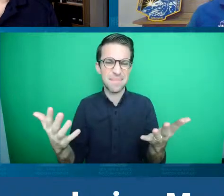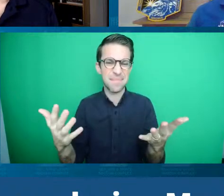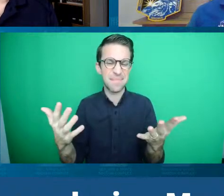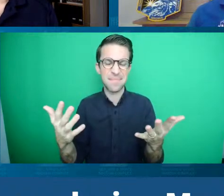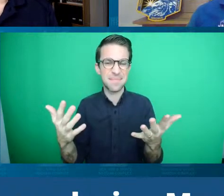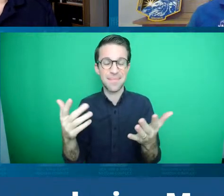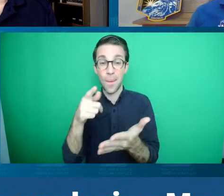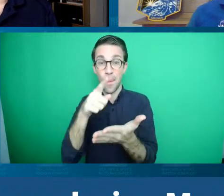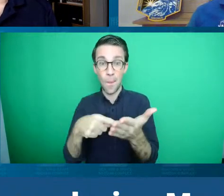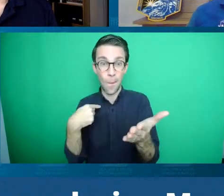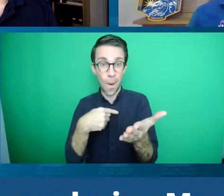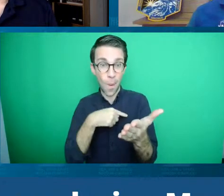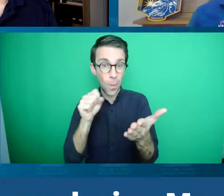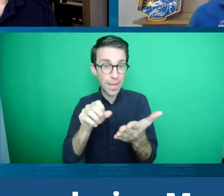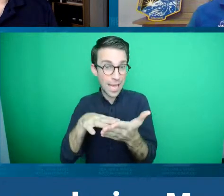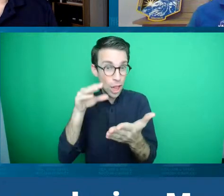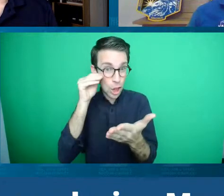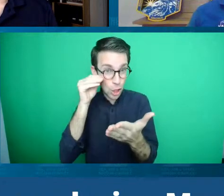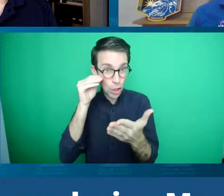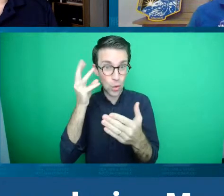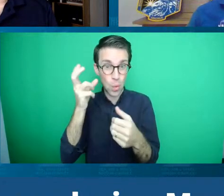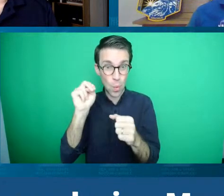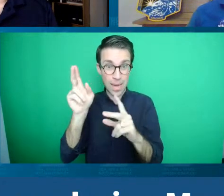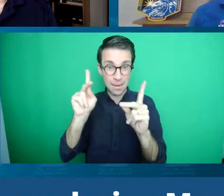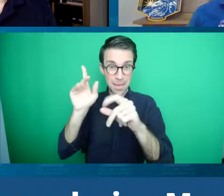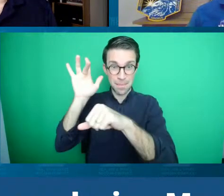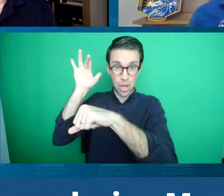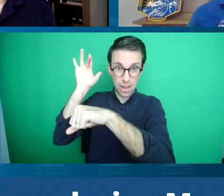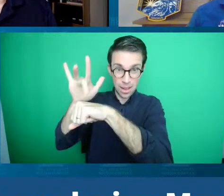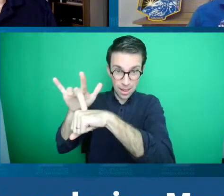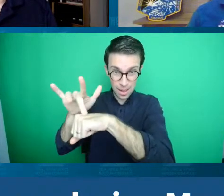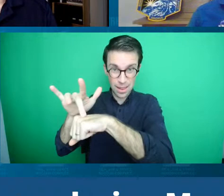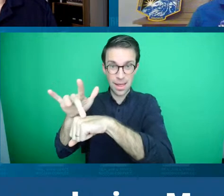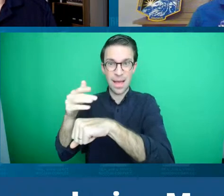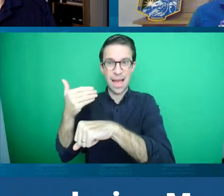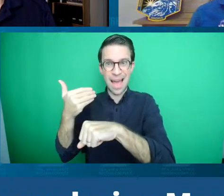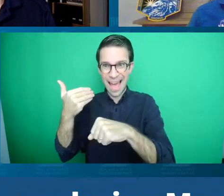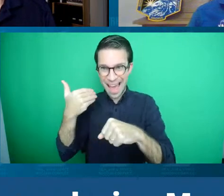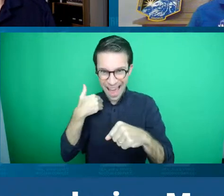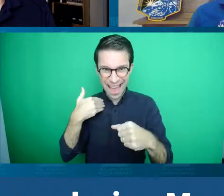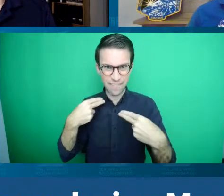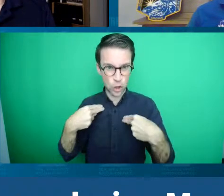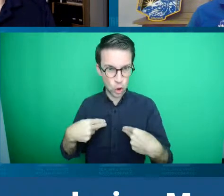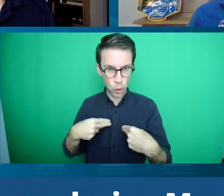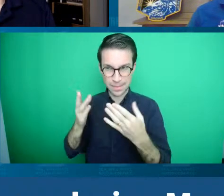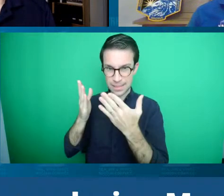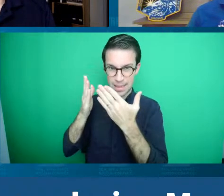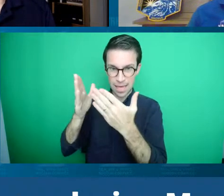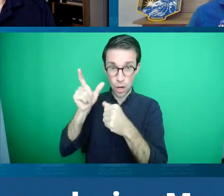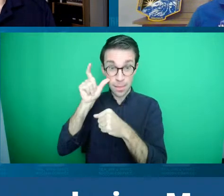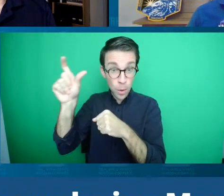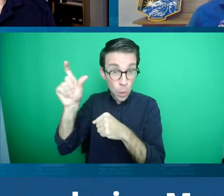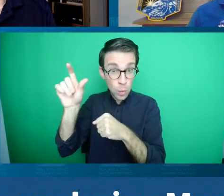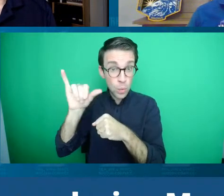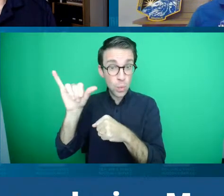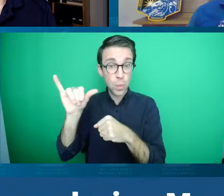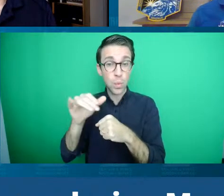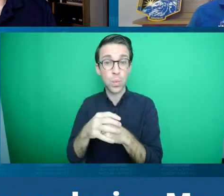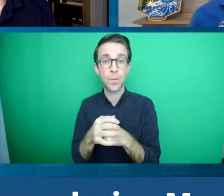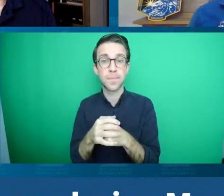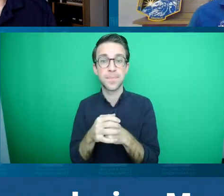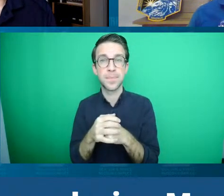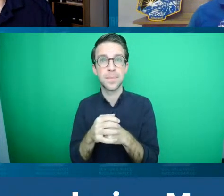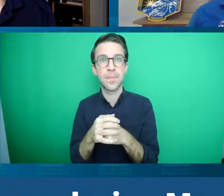can learn once we have that the humans on the moon, and we